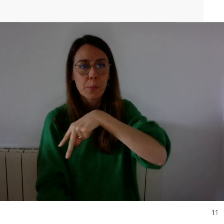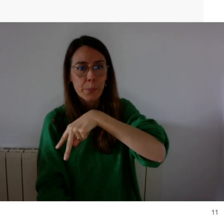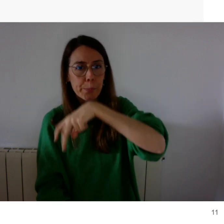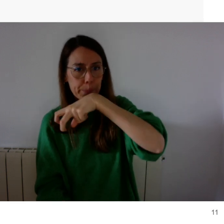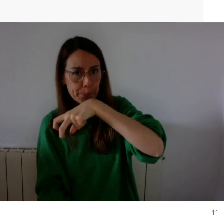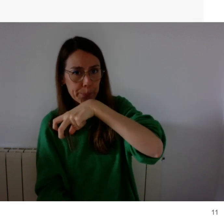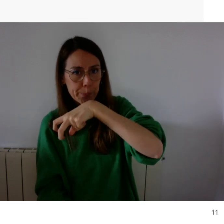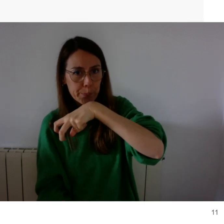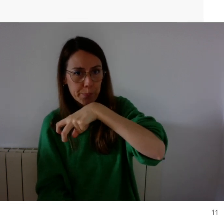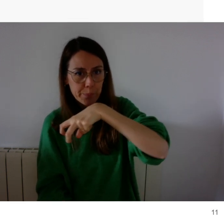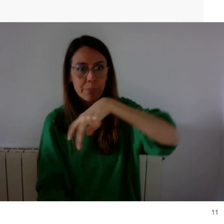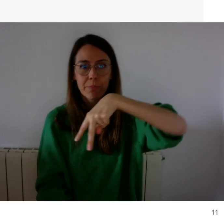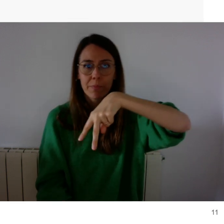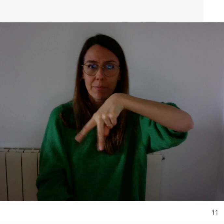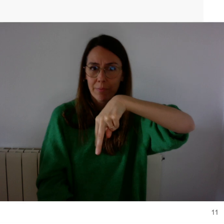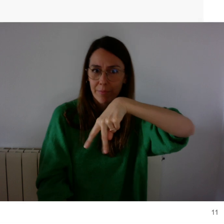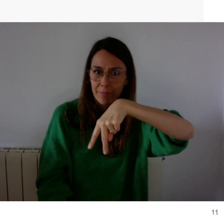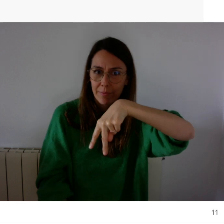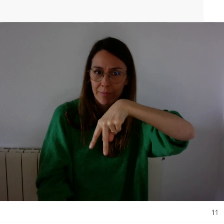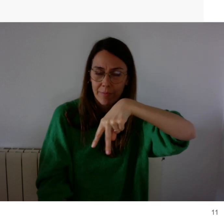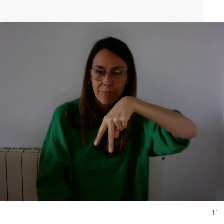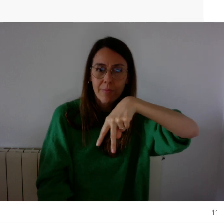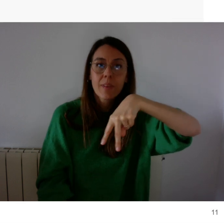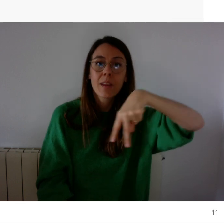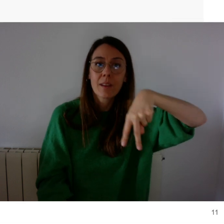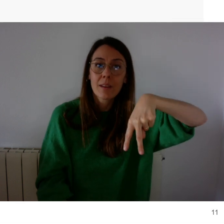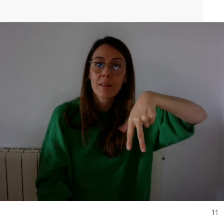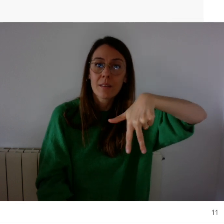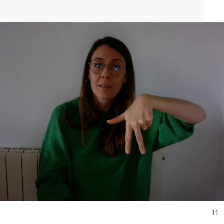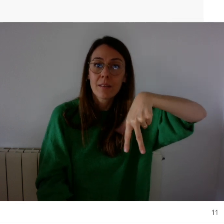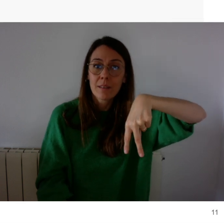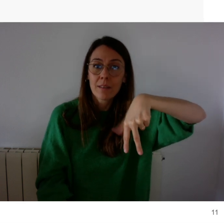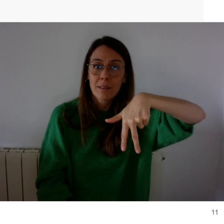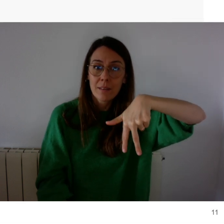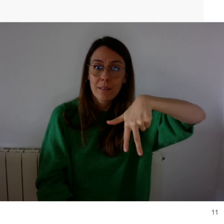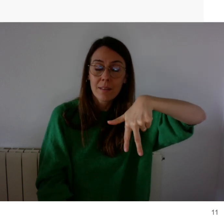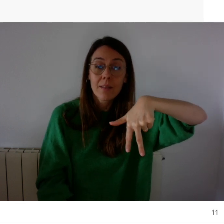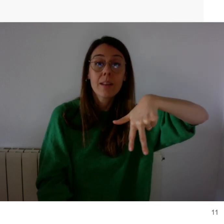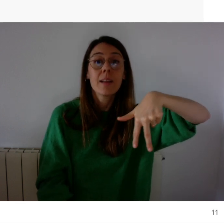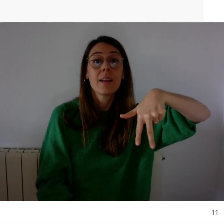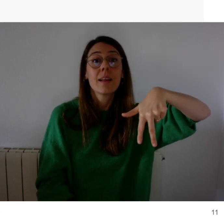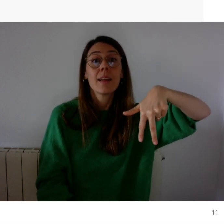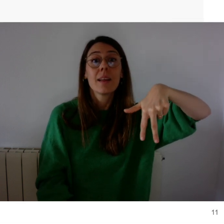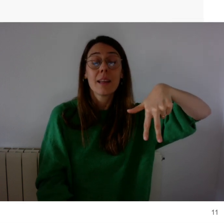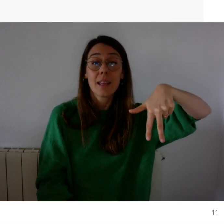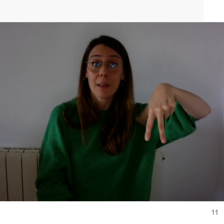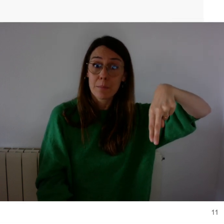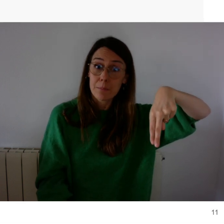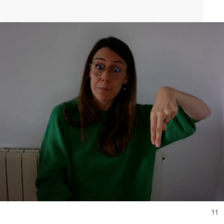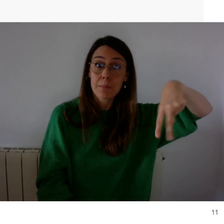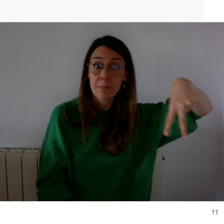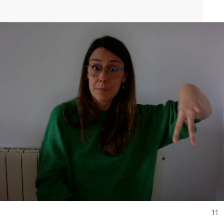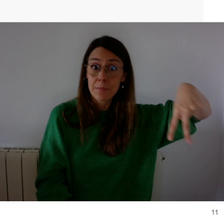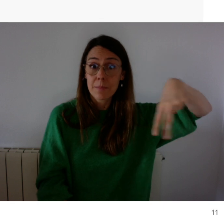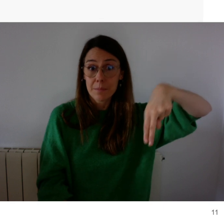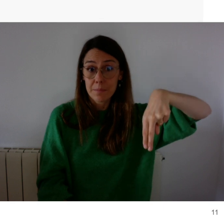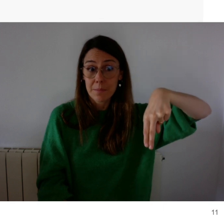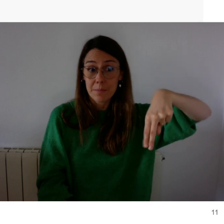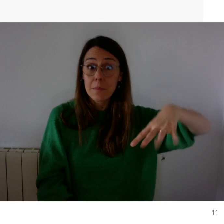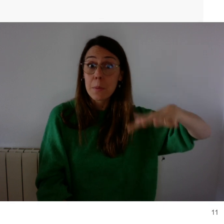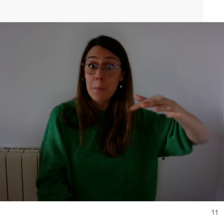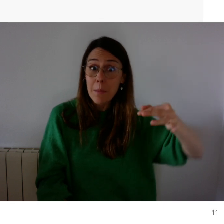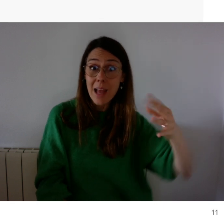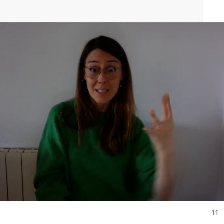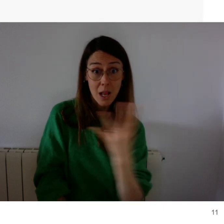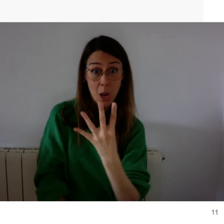bent fingers, moving fingers, thumb extension, and only for the 2 handshape, whether the